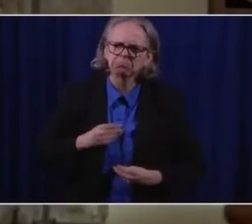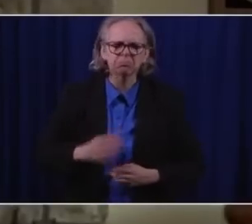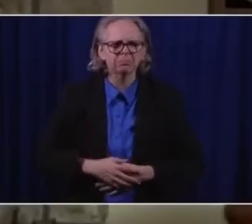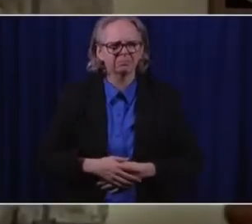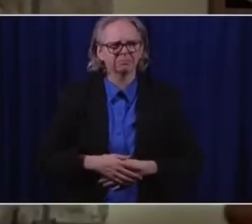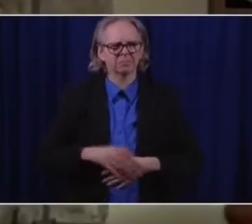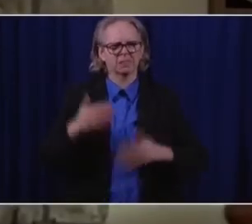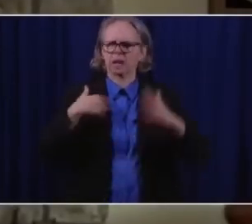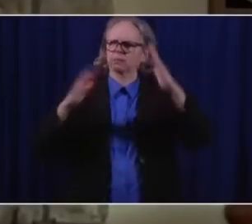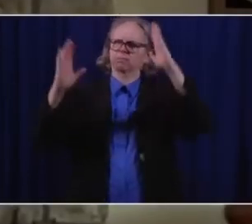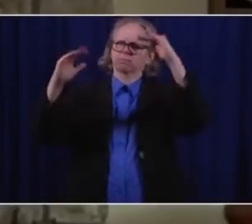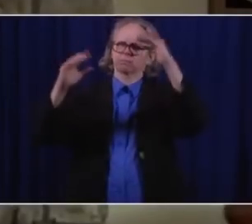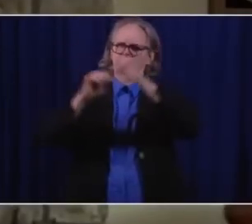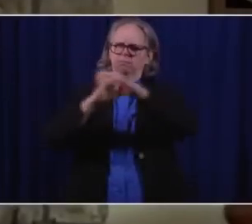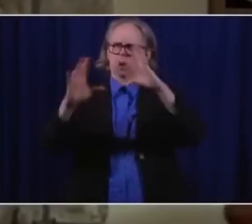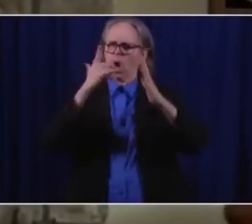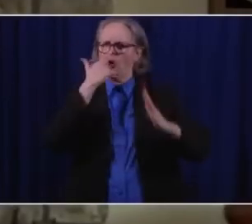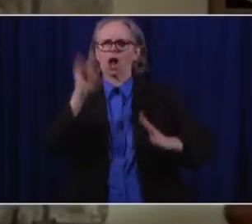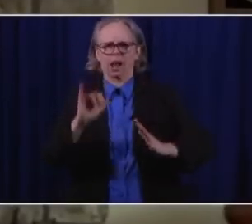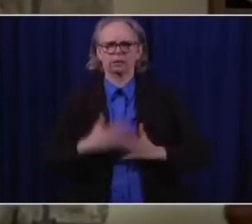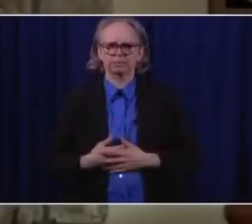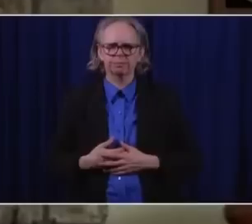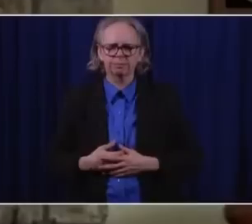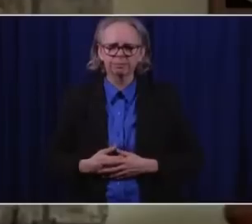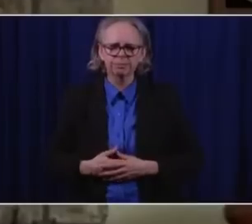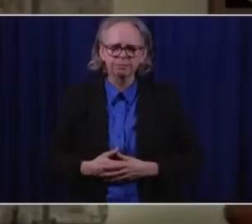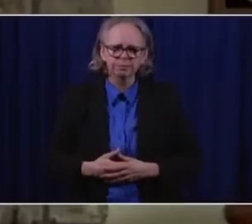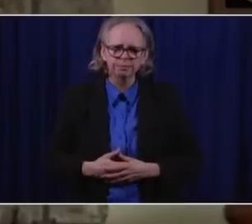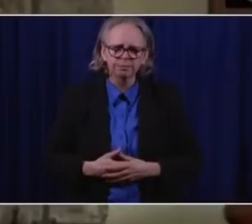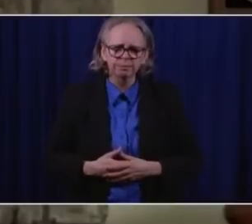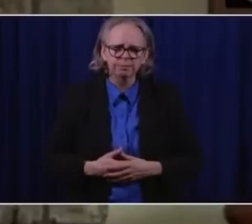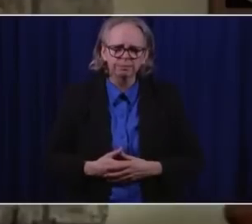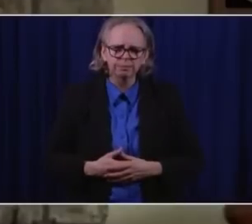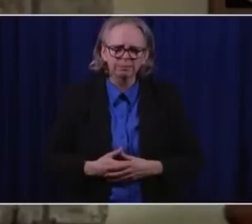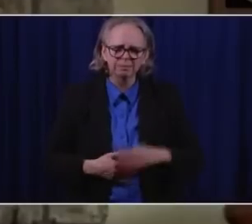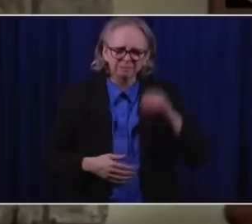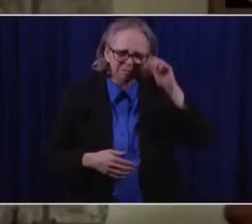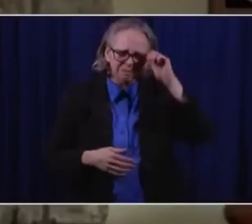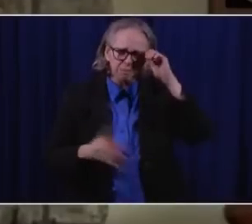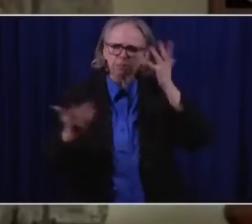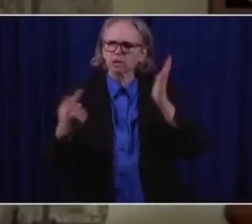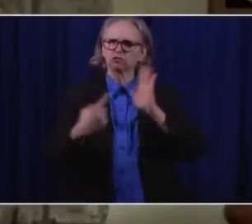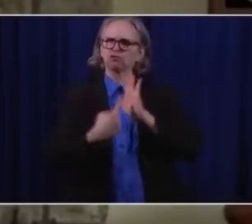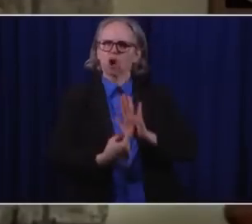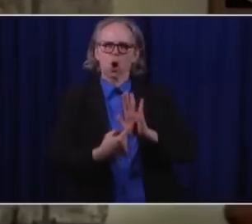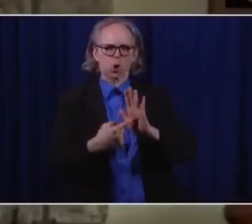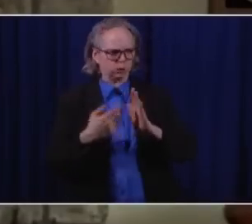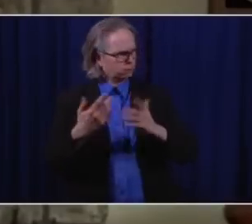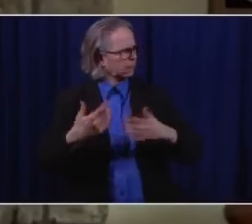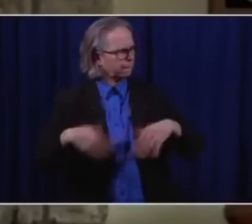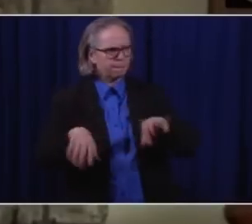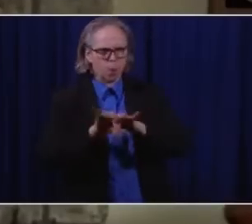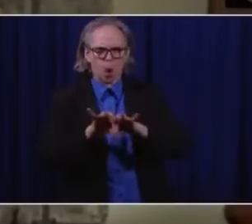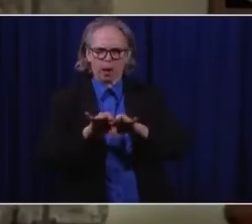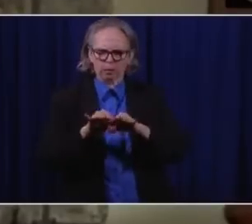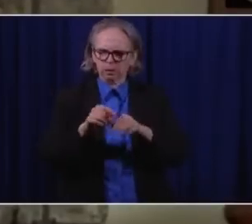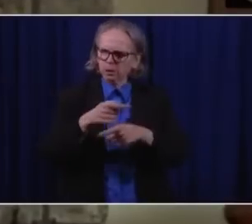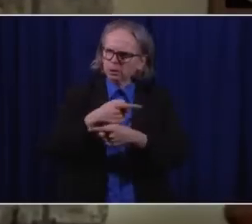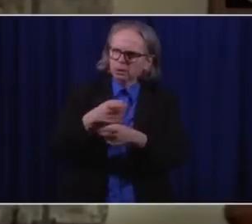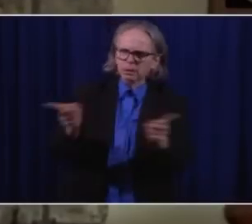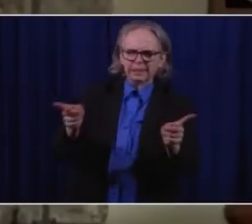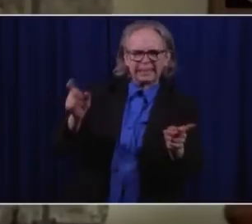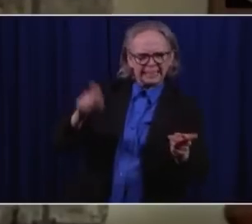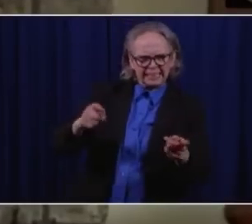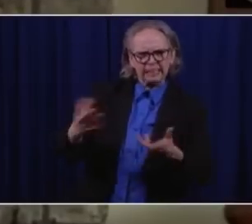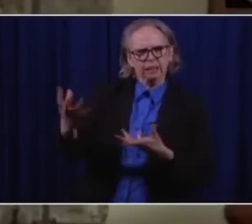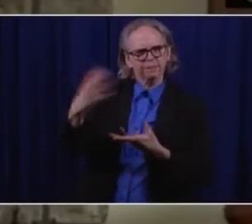for. This sets the bar. It says this is something we need to do. And I want to add